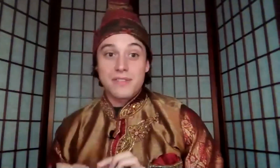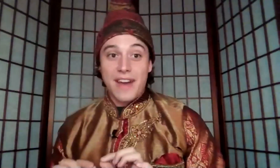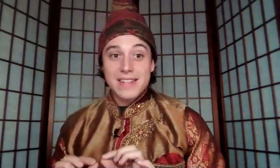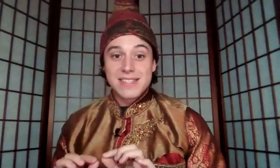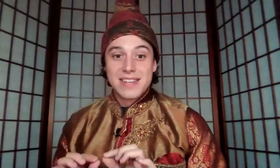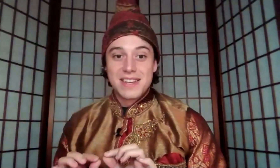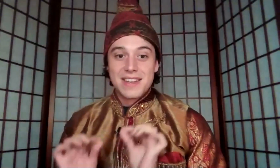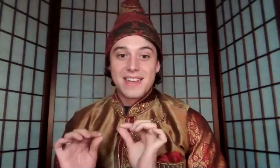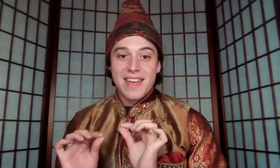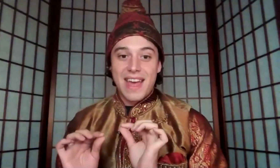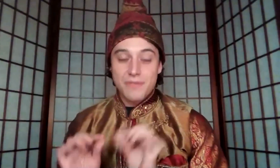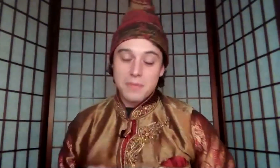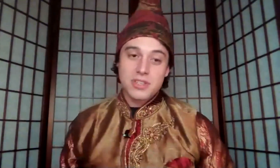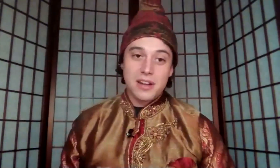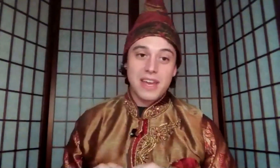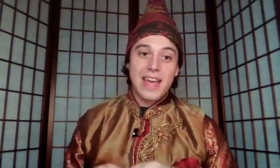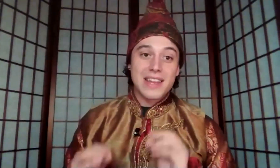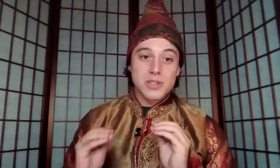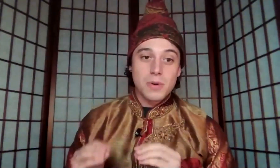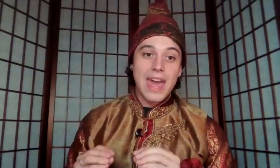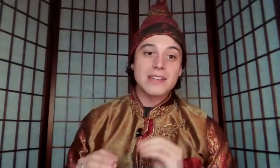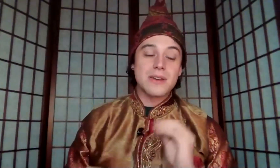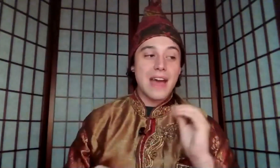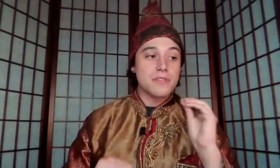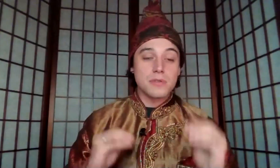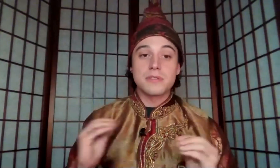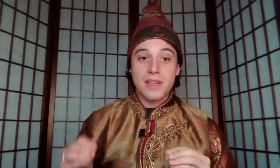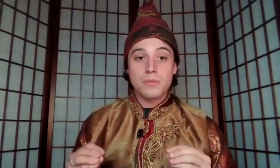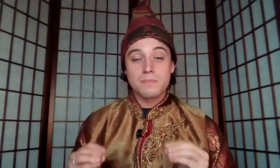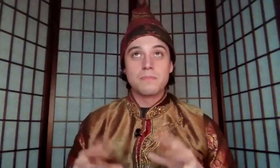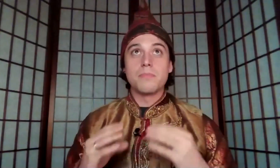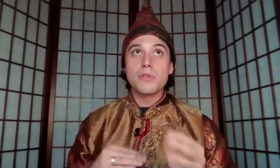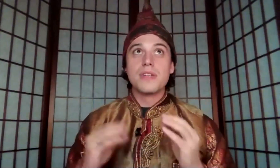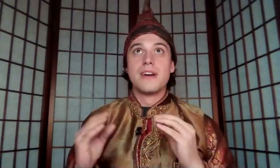super freaking fast, and very much dog-like, and is okay to have the